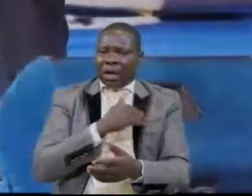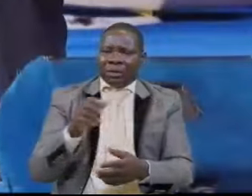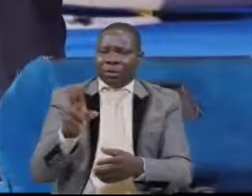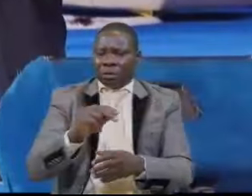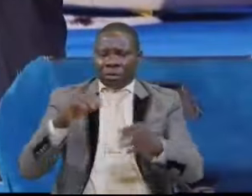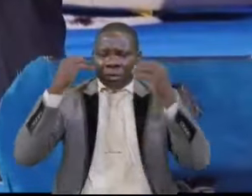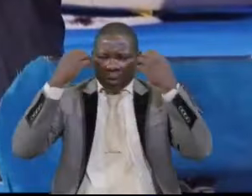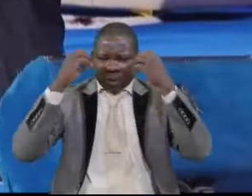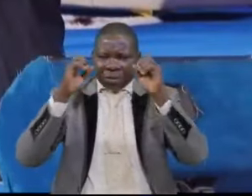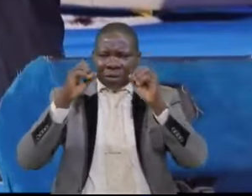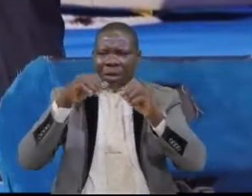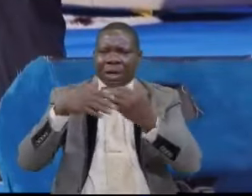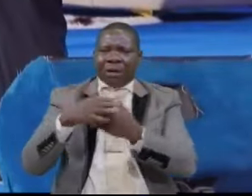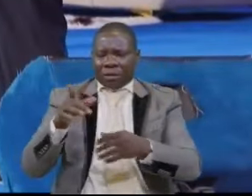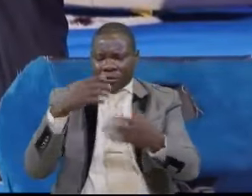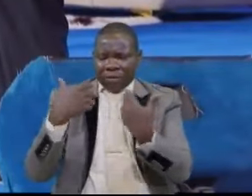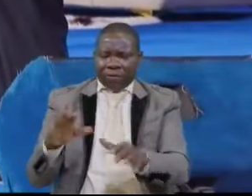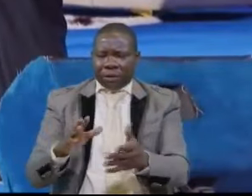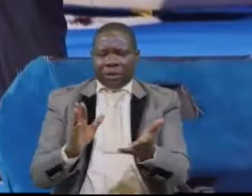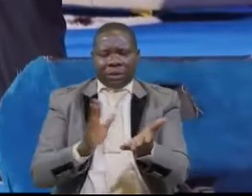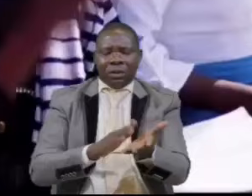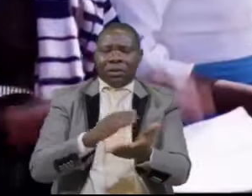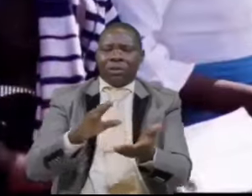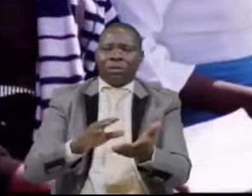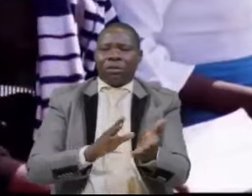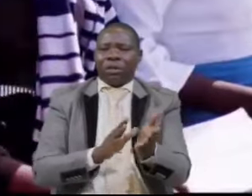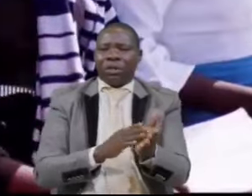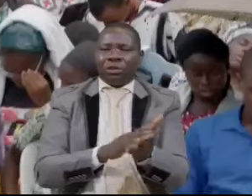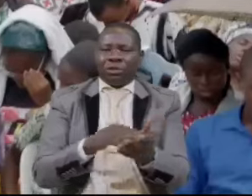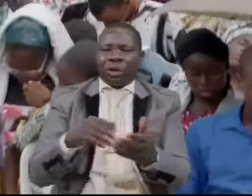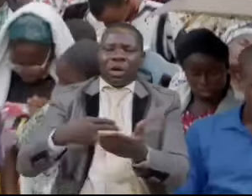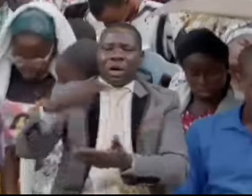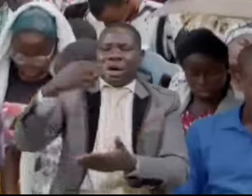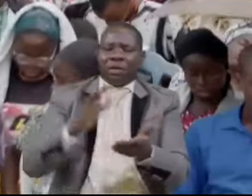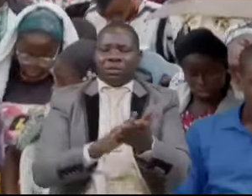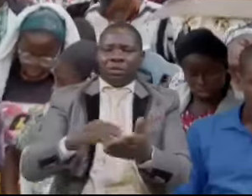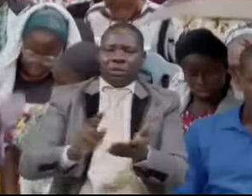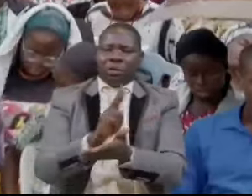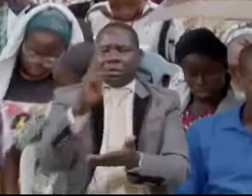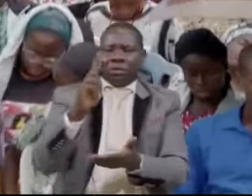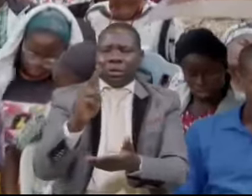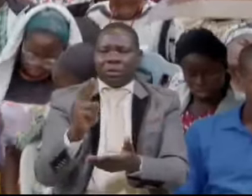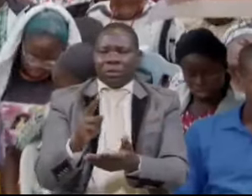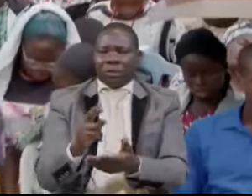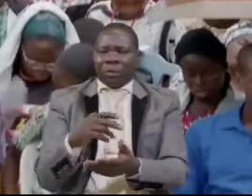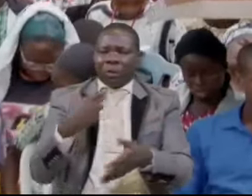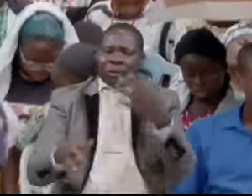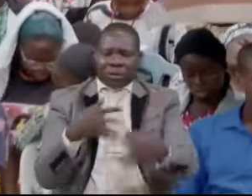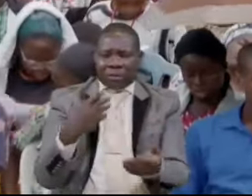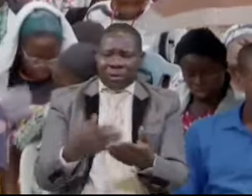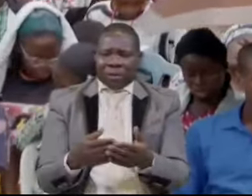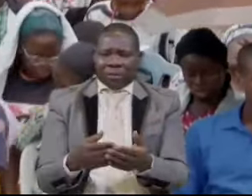of secondary school, high school, tertiary institution, university, whatever, we keep